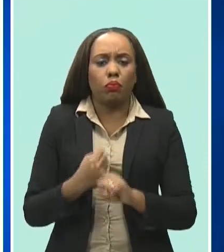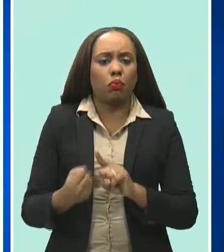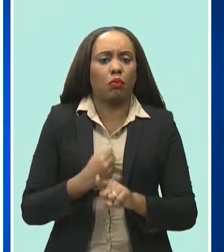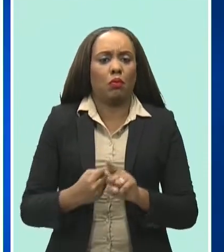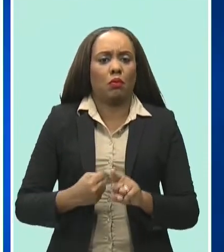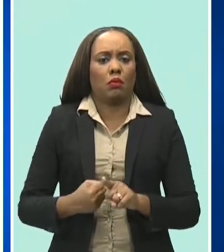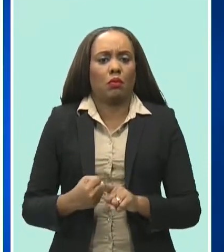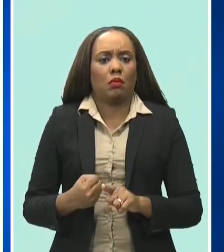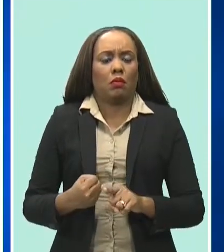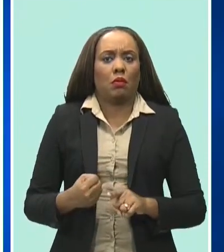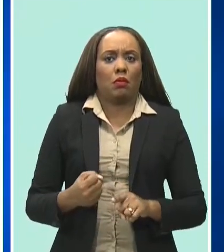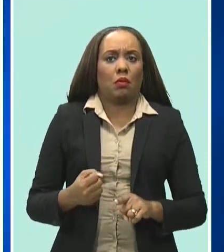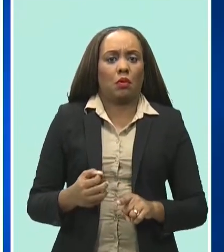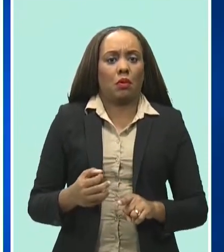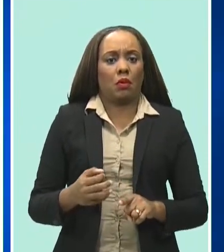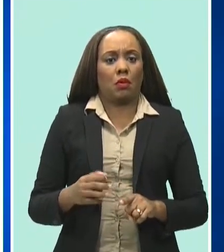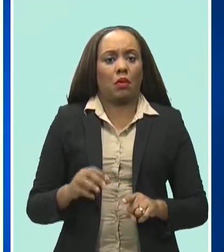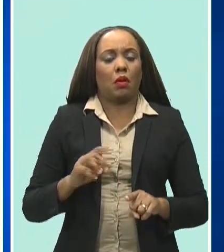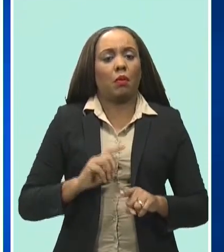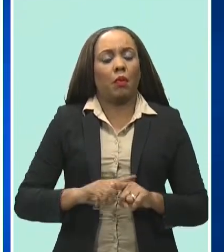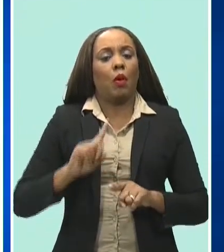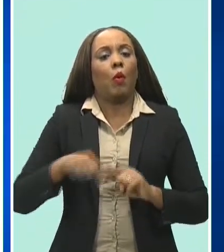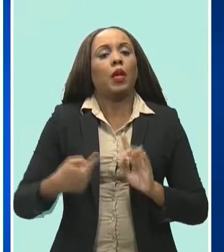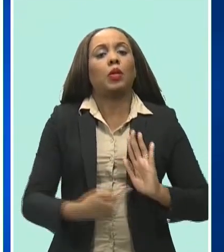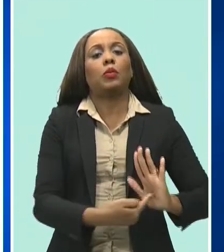I want to say that Spotlight brings hope.